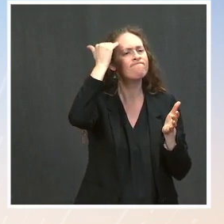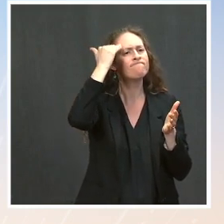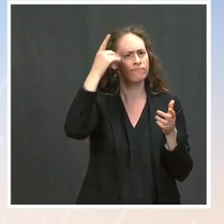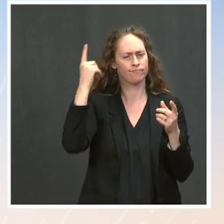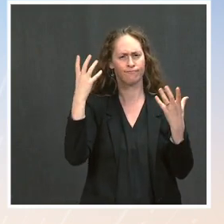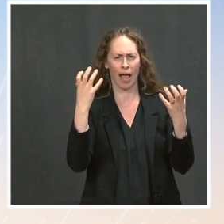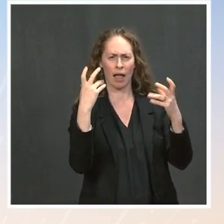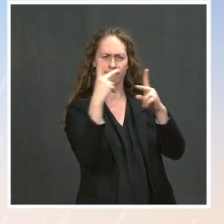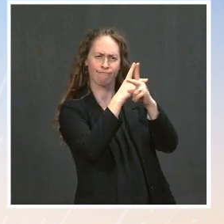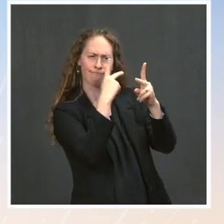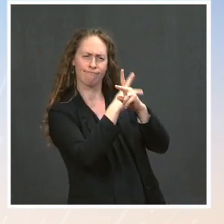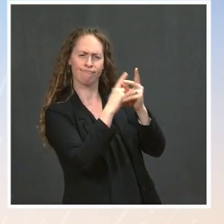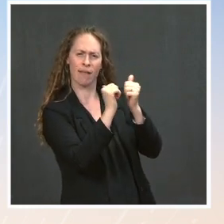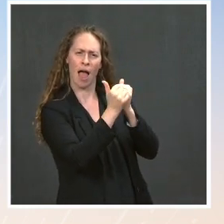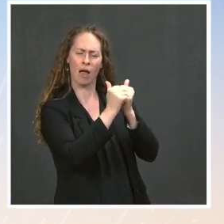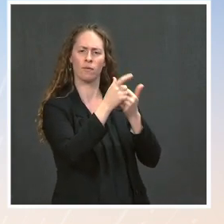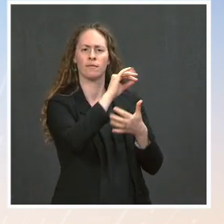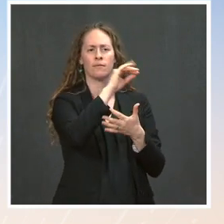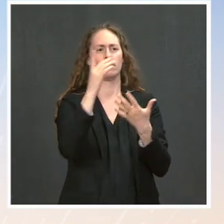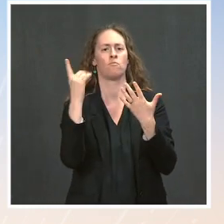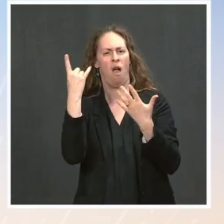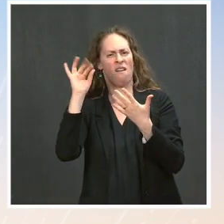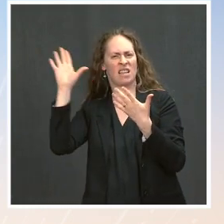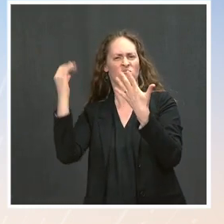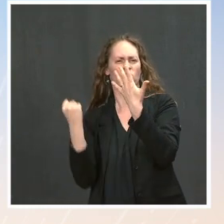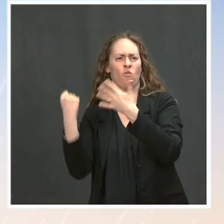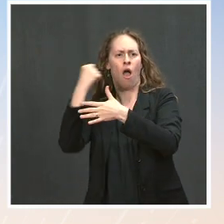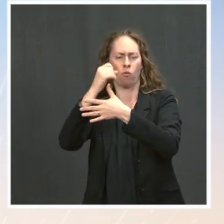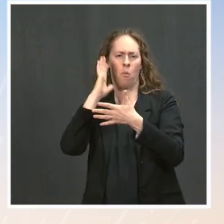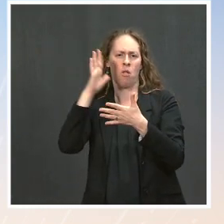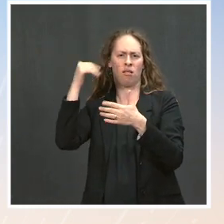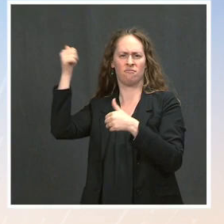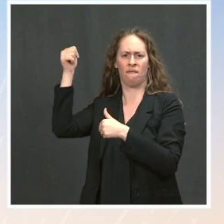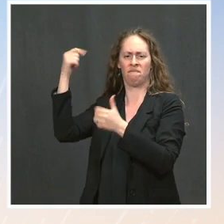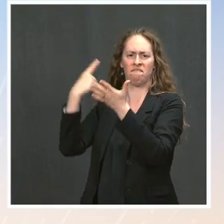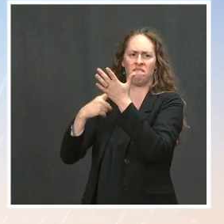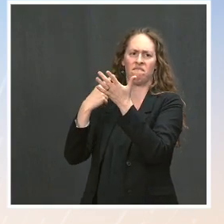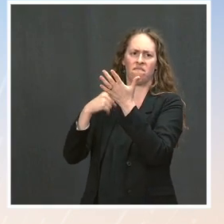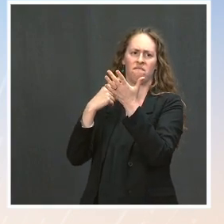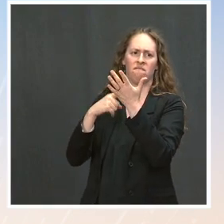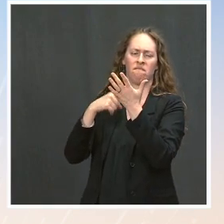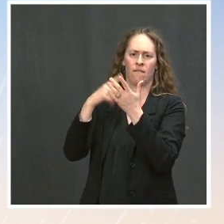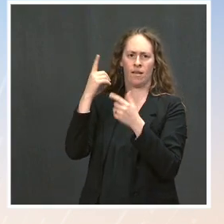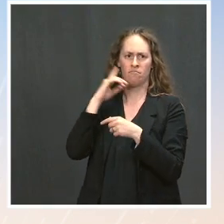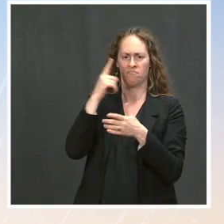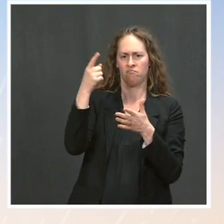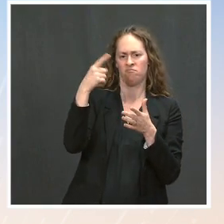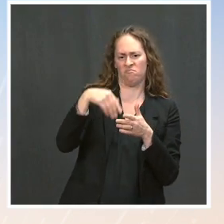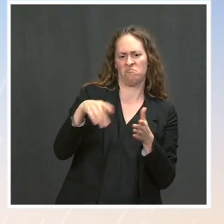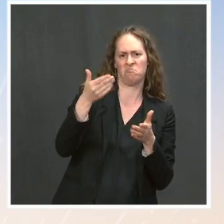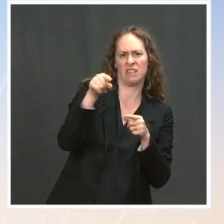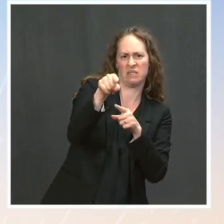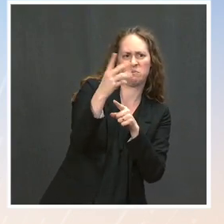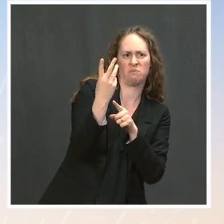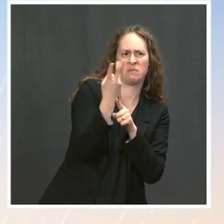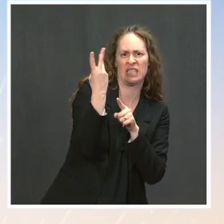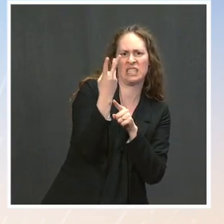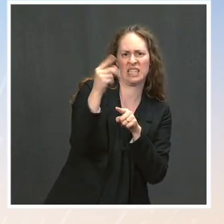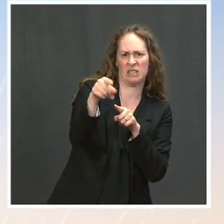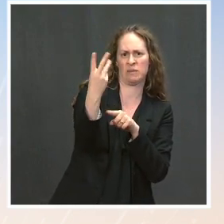and prioritize, but I'm going to let him speak to those issues in the speech. Andrew? Yeah, Brian, so on the question